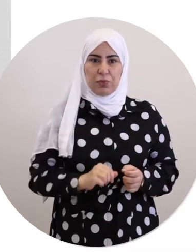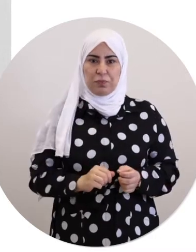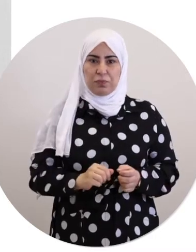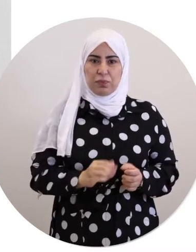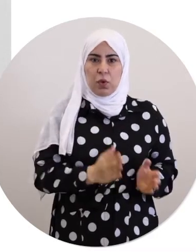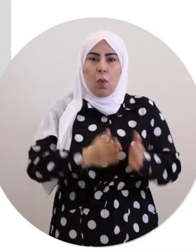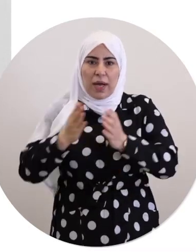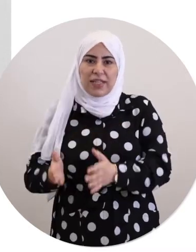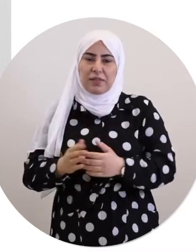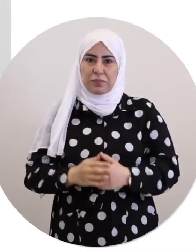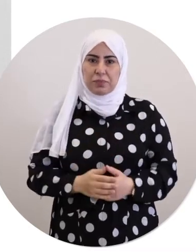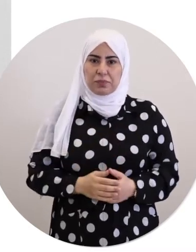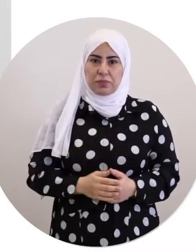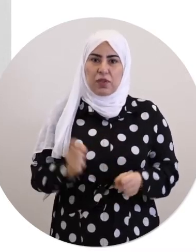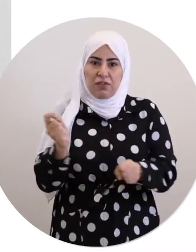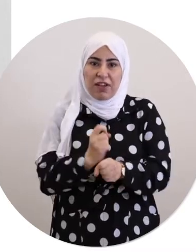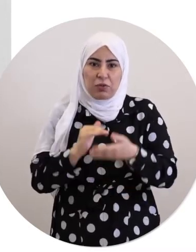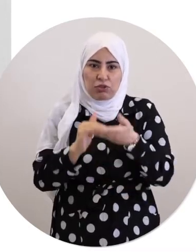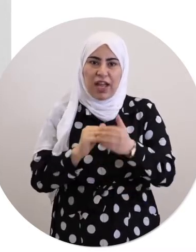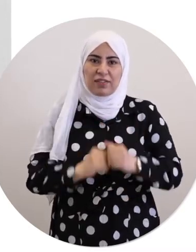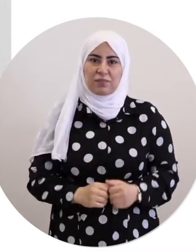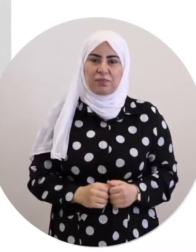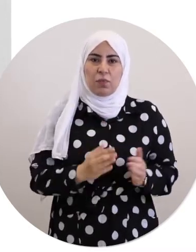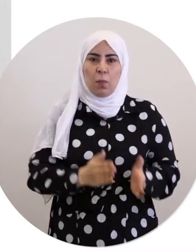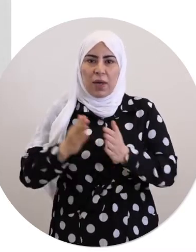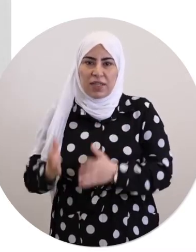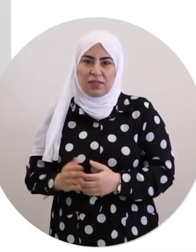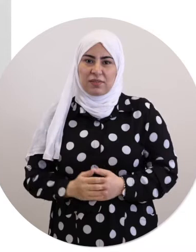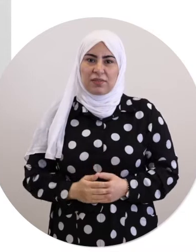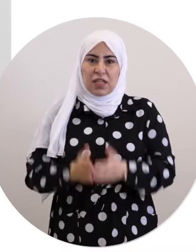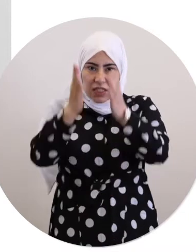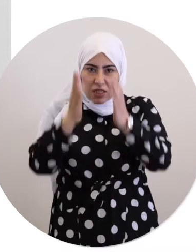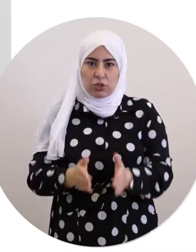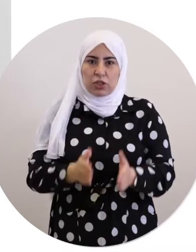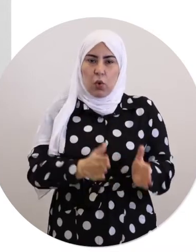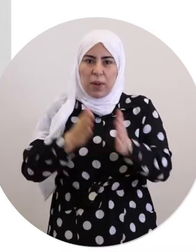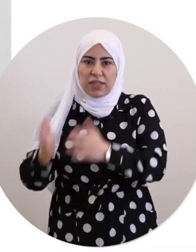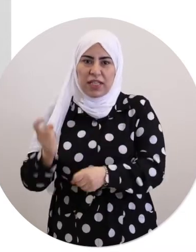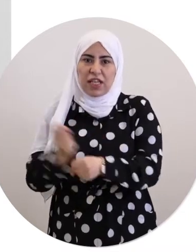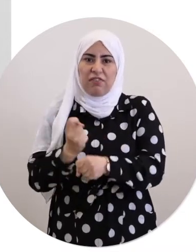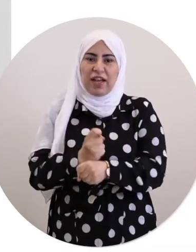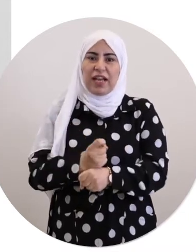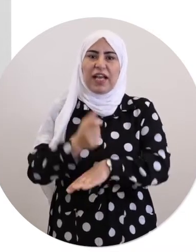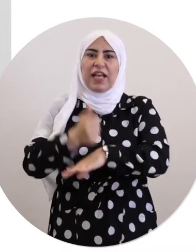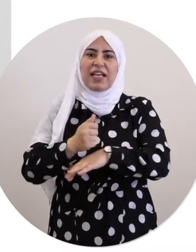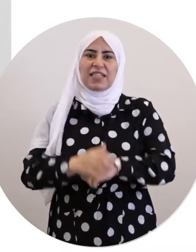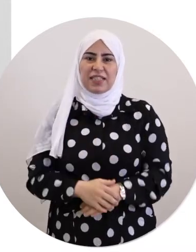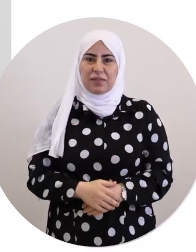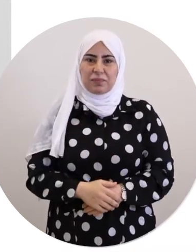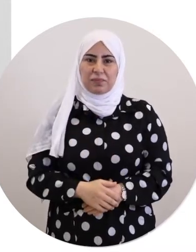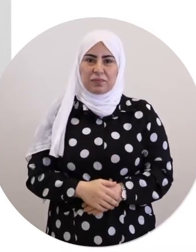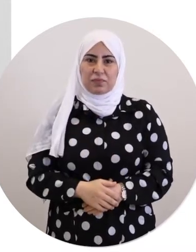subject, whichever makes you happier or more comfortable. I, obviously, is the subject. Little expected.